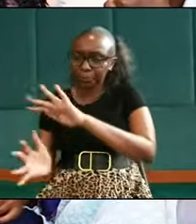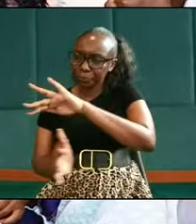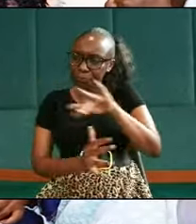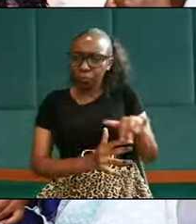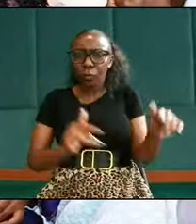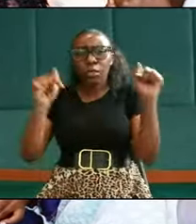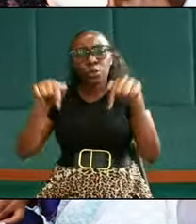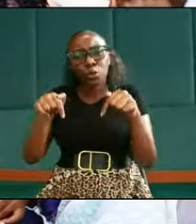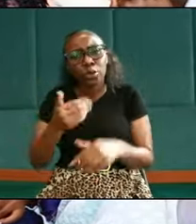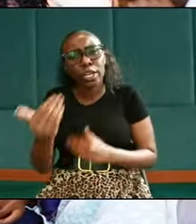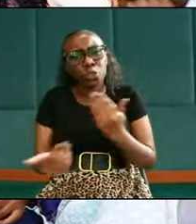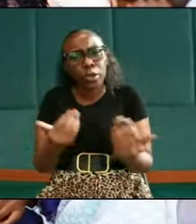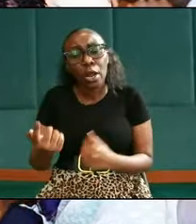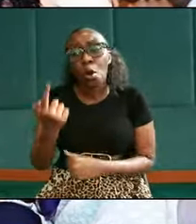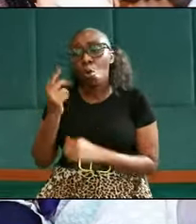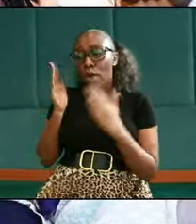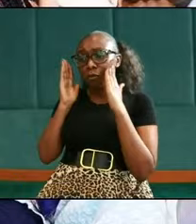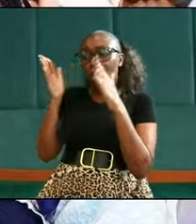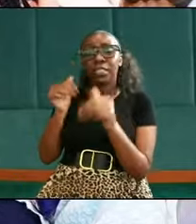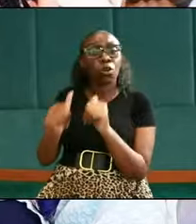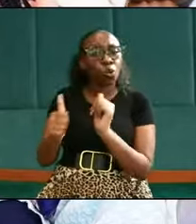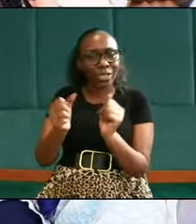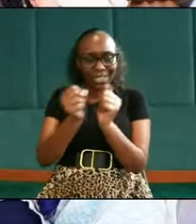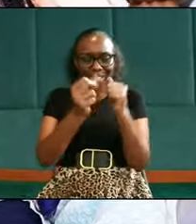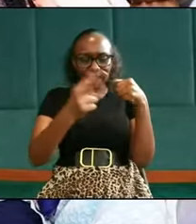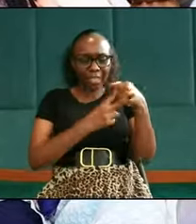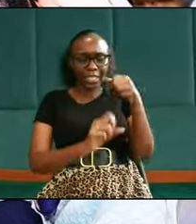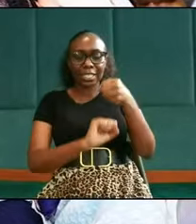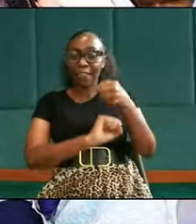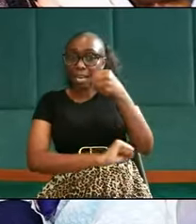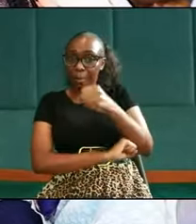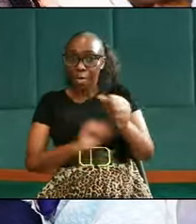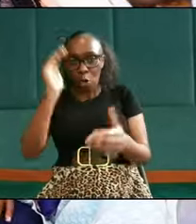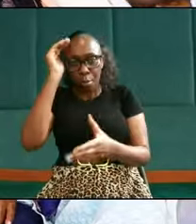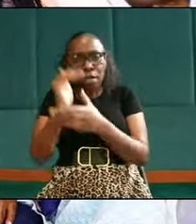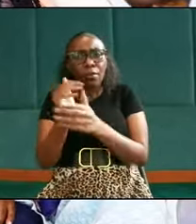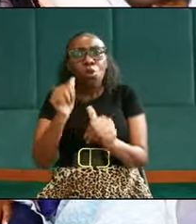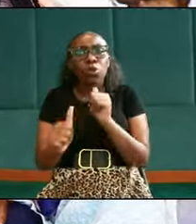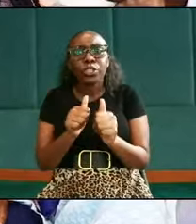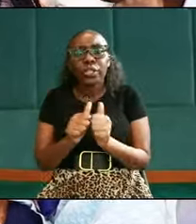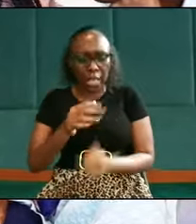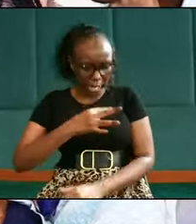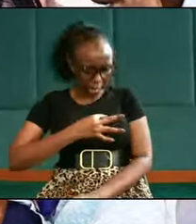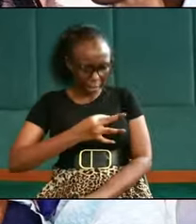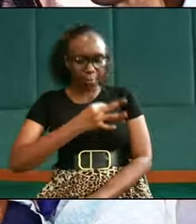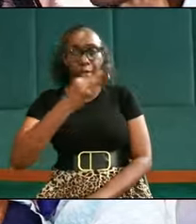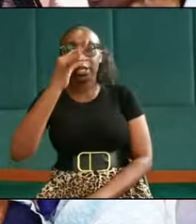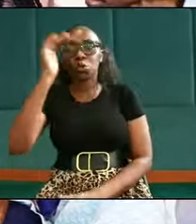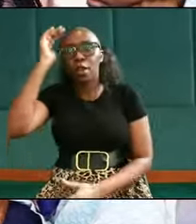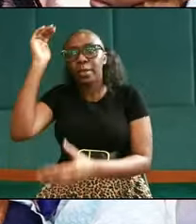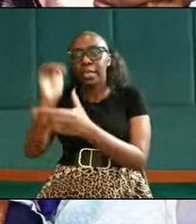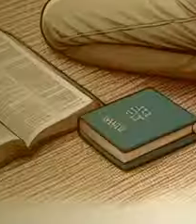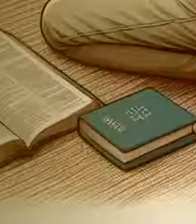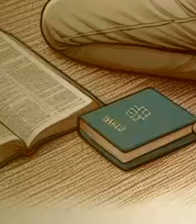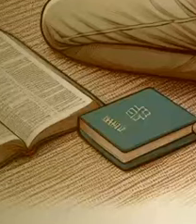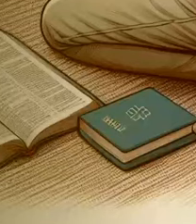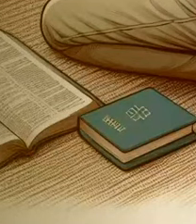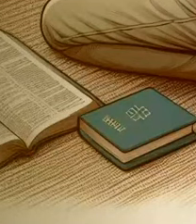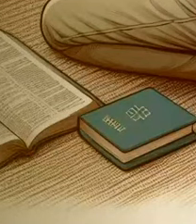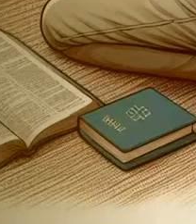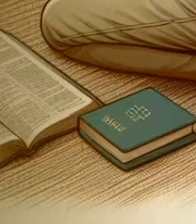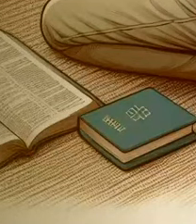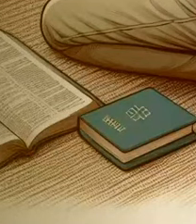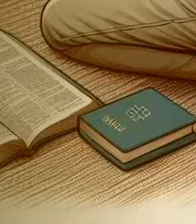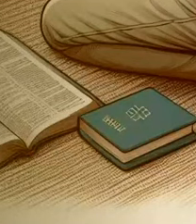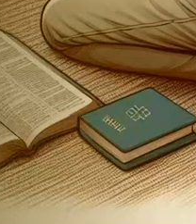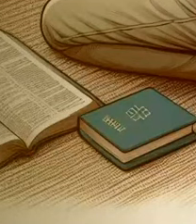the 17th fundamental belief. And that is the spiritual gifts and the ministries. The spiritual gifts